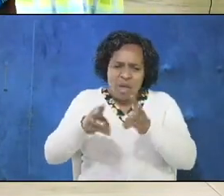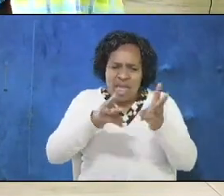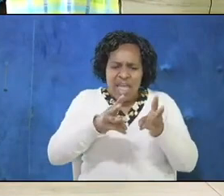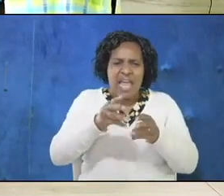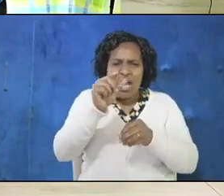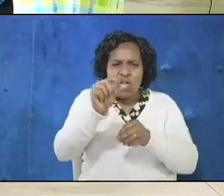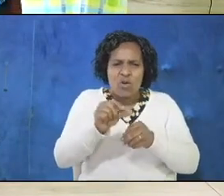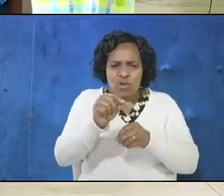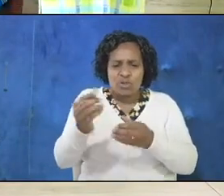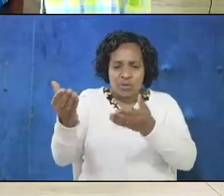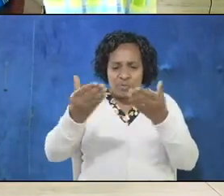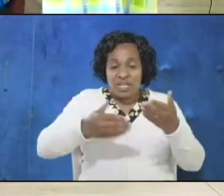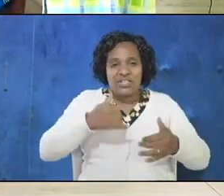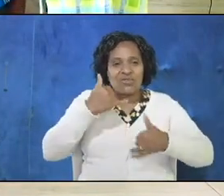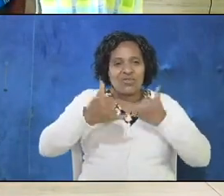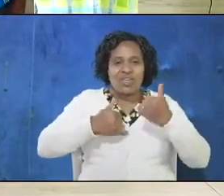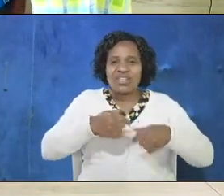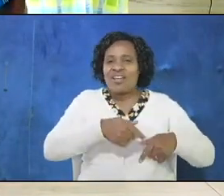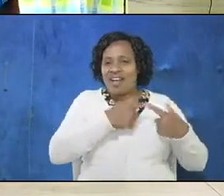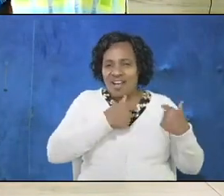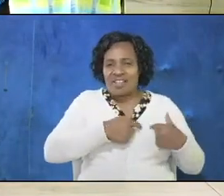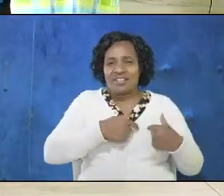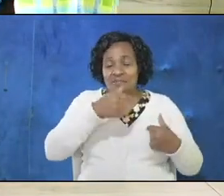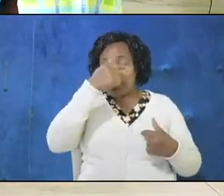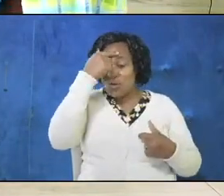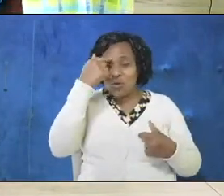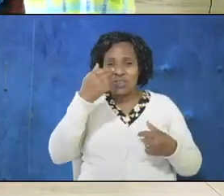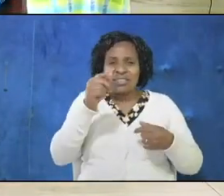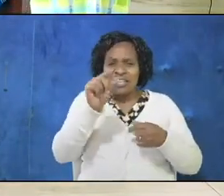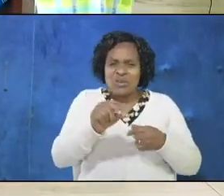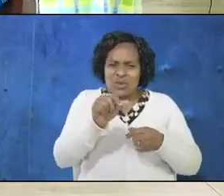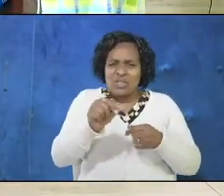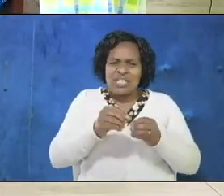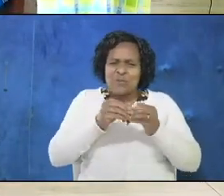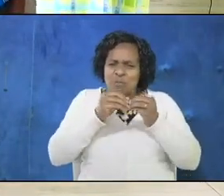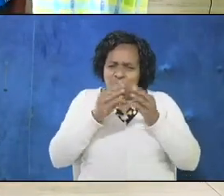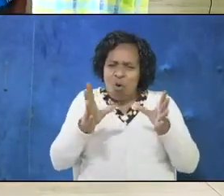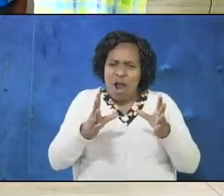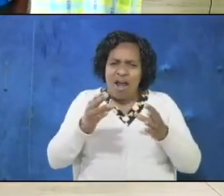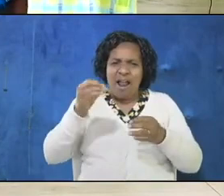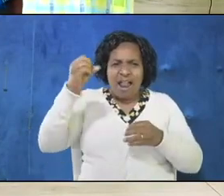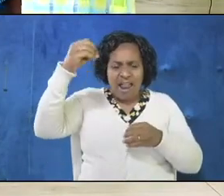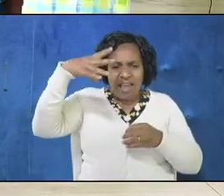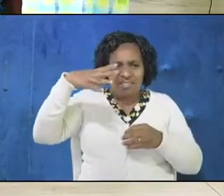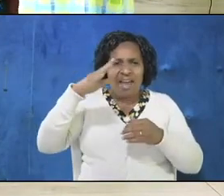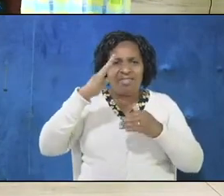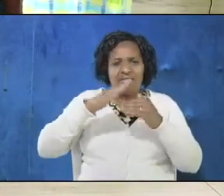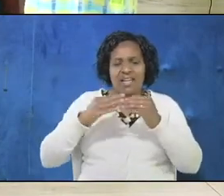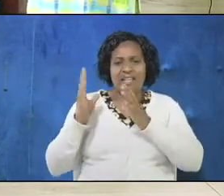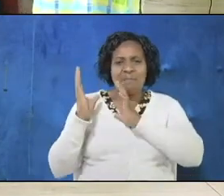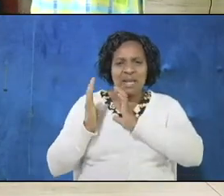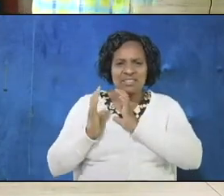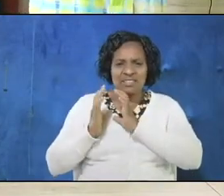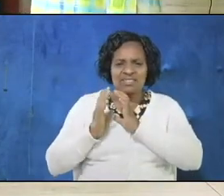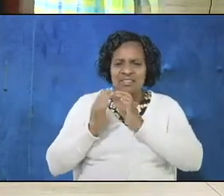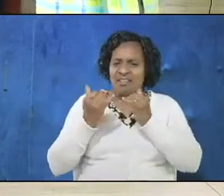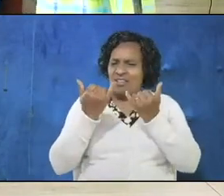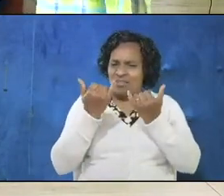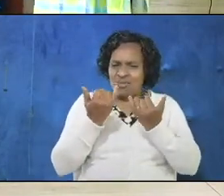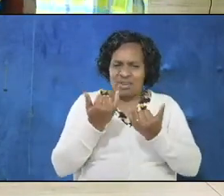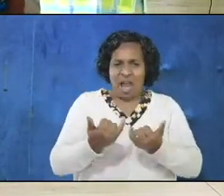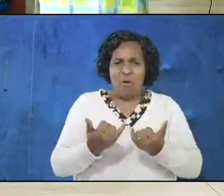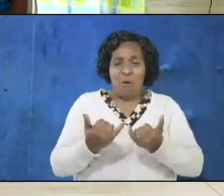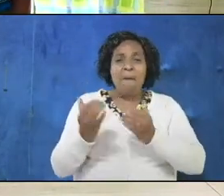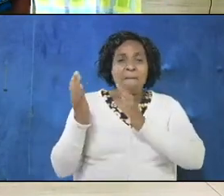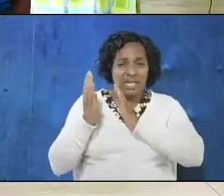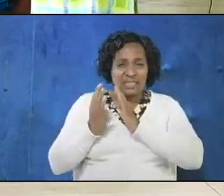will bring joy unto their heart, because the cross is more lighter than their burdens. And when their burdens are lighter,